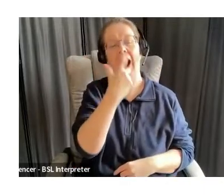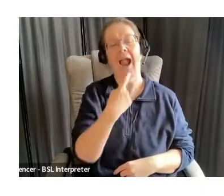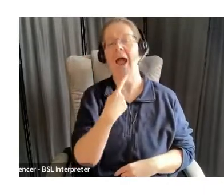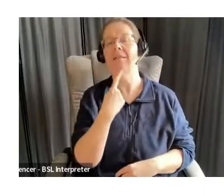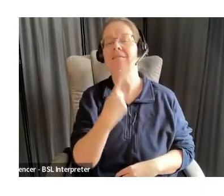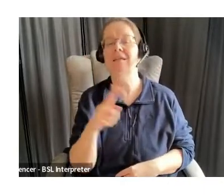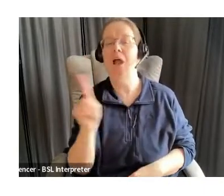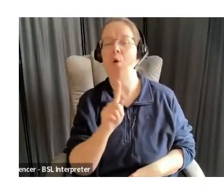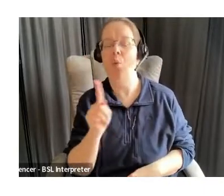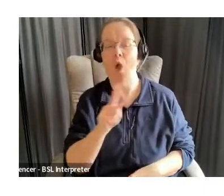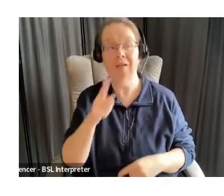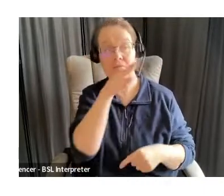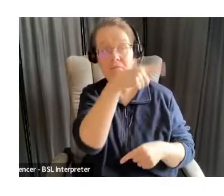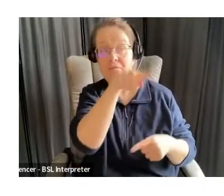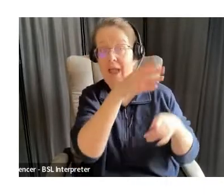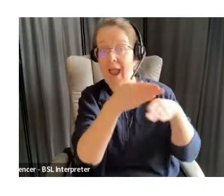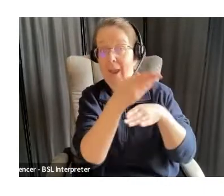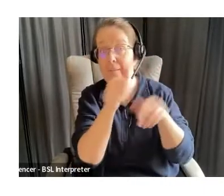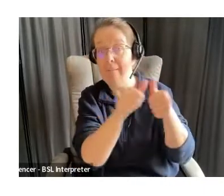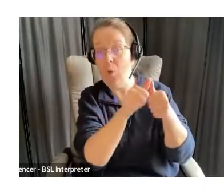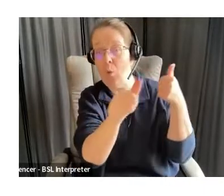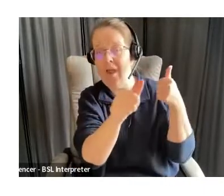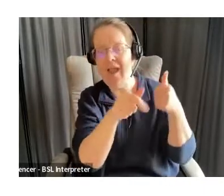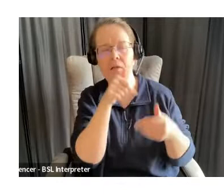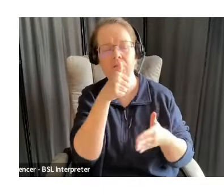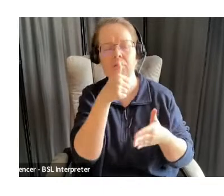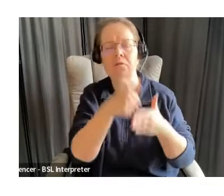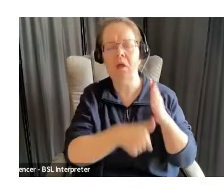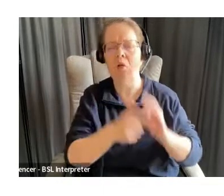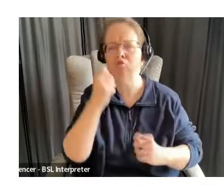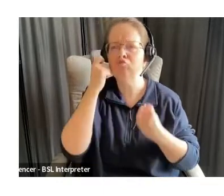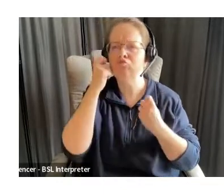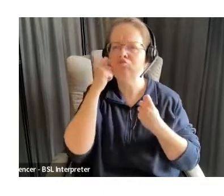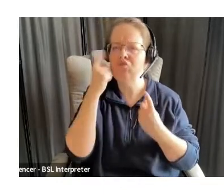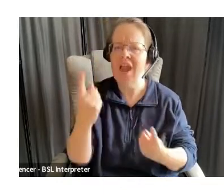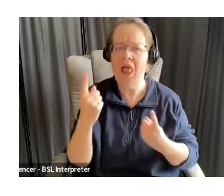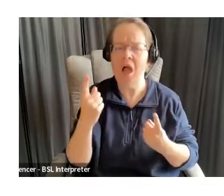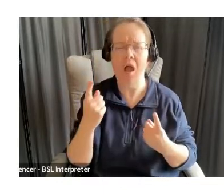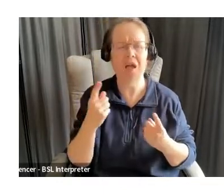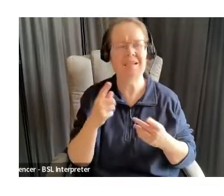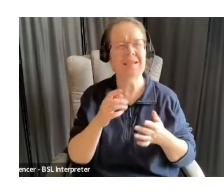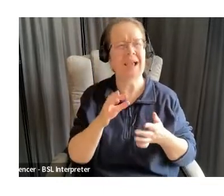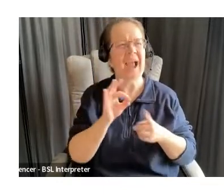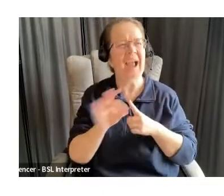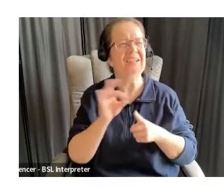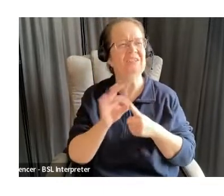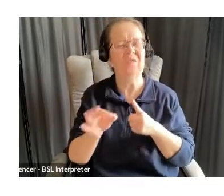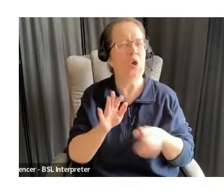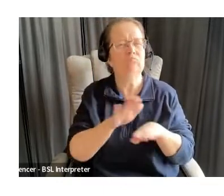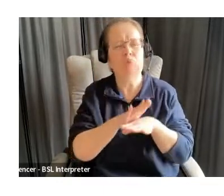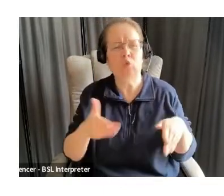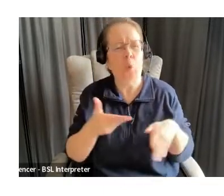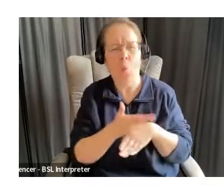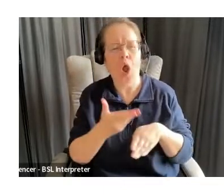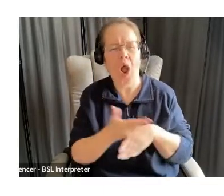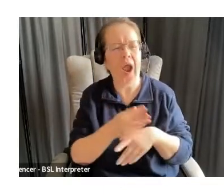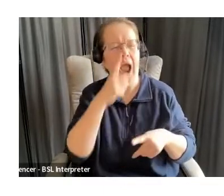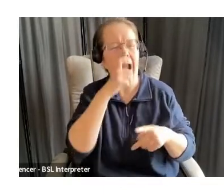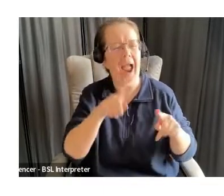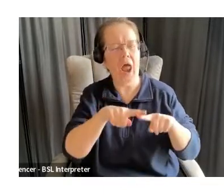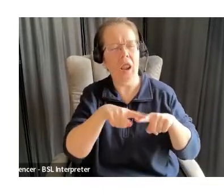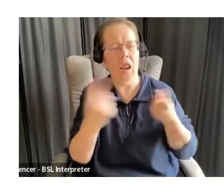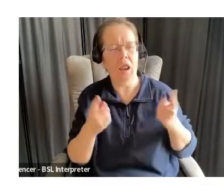that employers really are starting to look at new and innovative and alternative